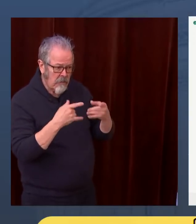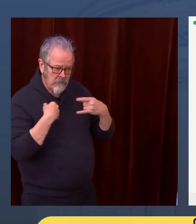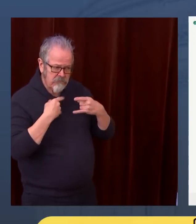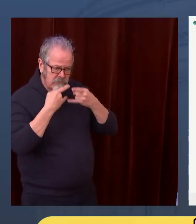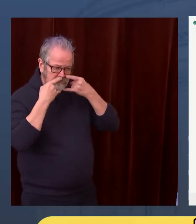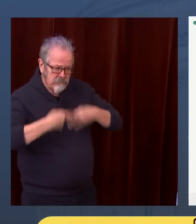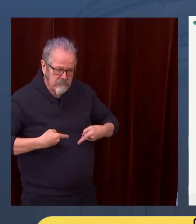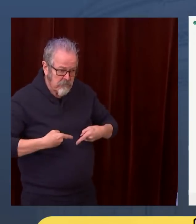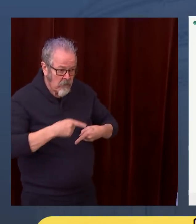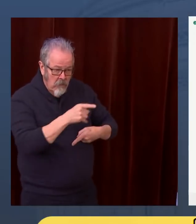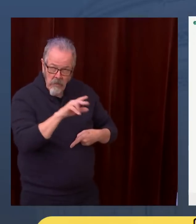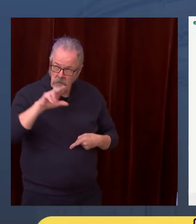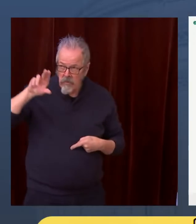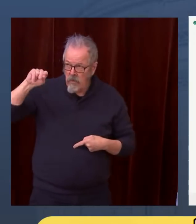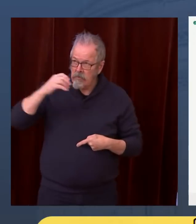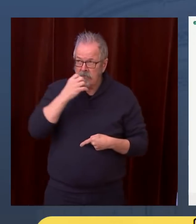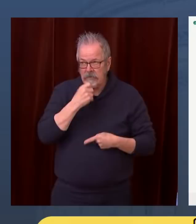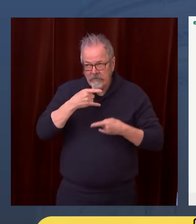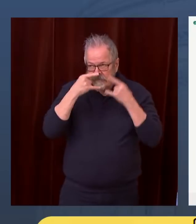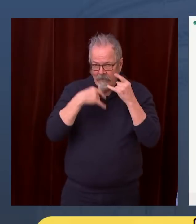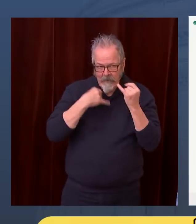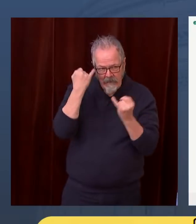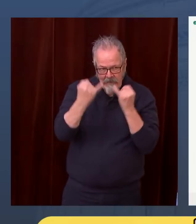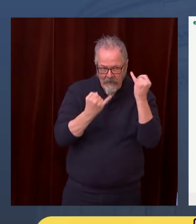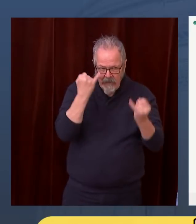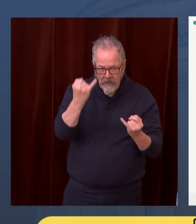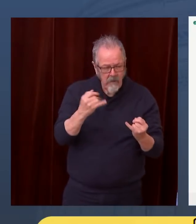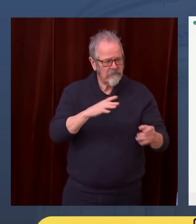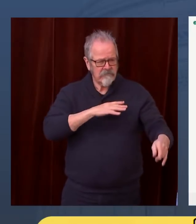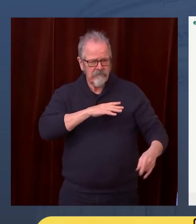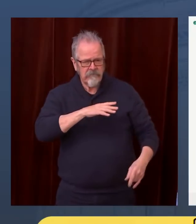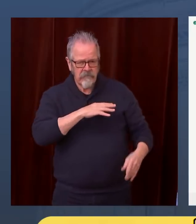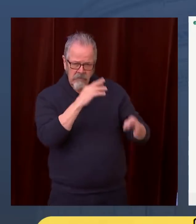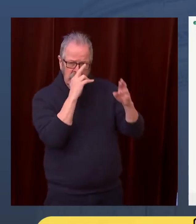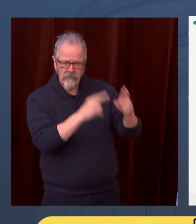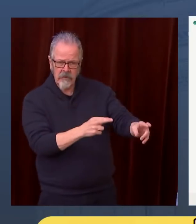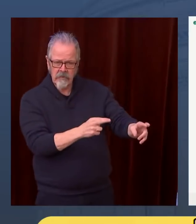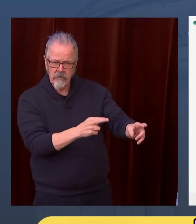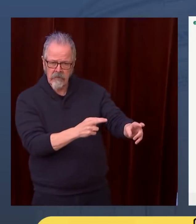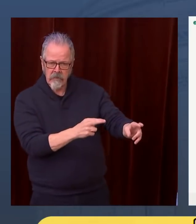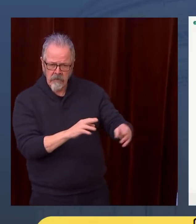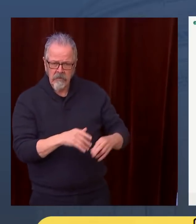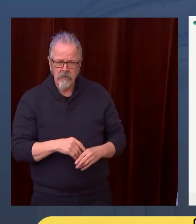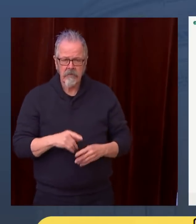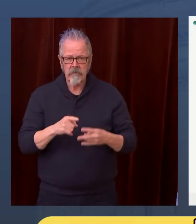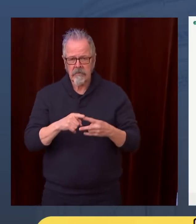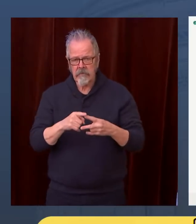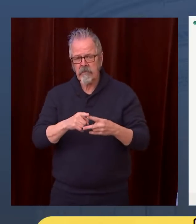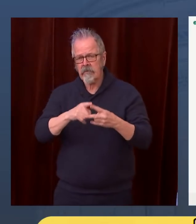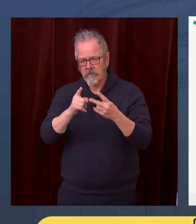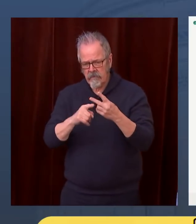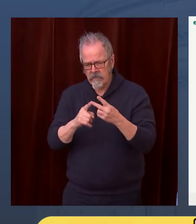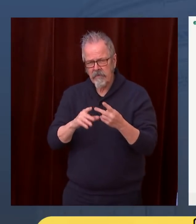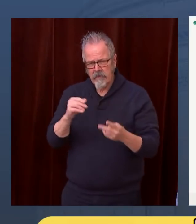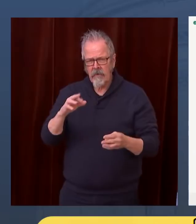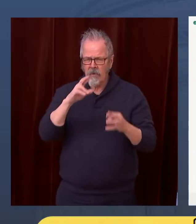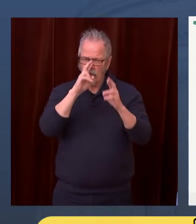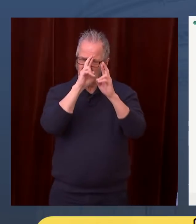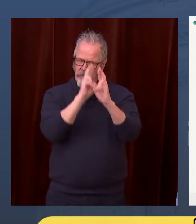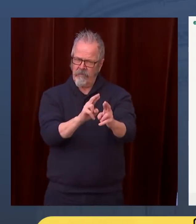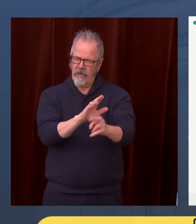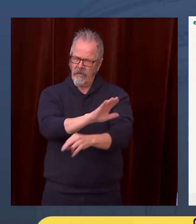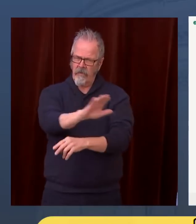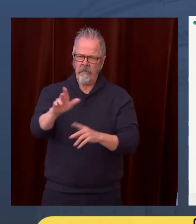their business. So that's one part of it, but the other part is to be respectful to people. As we have individuals who may still